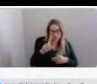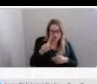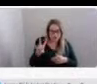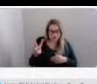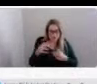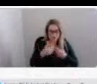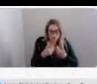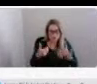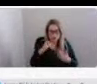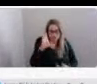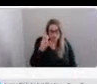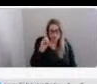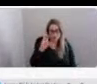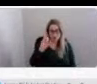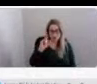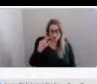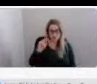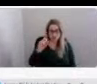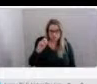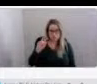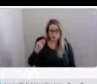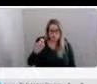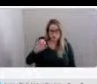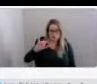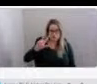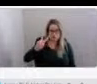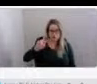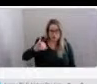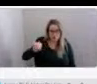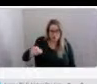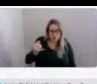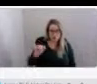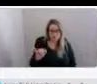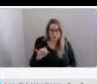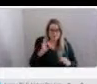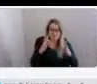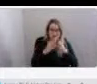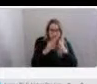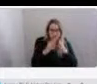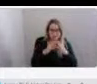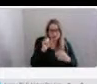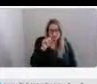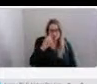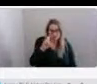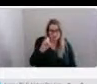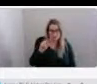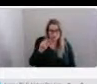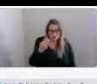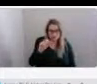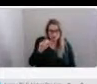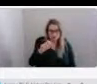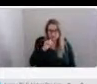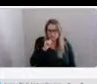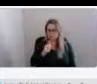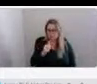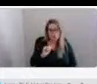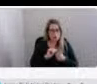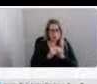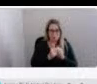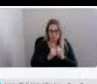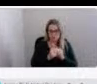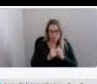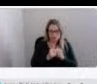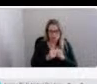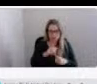coconino apache and navajo counties flagstaff and sedona and creates over packed non-competitive 5